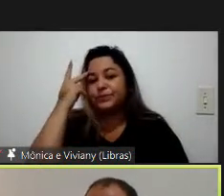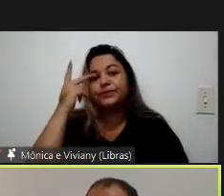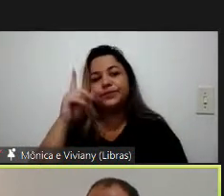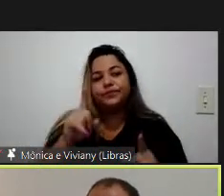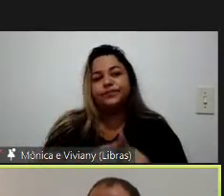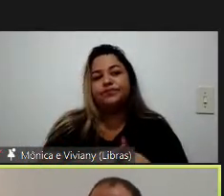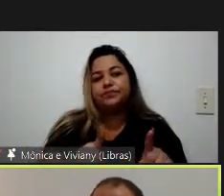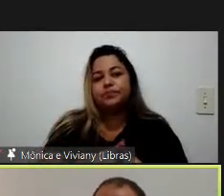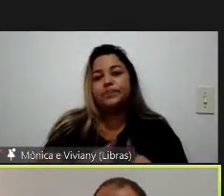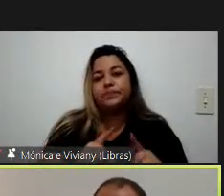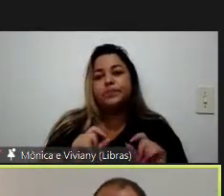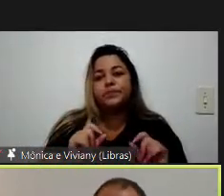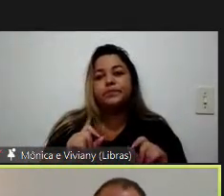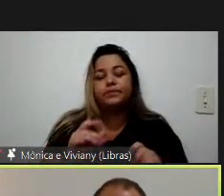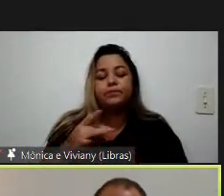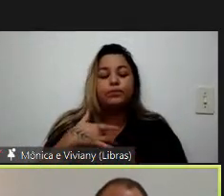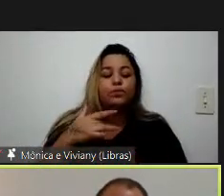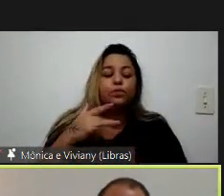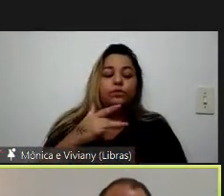multi-sectoral action on nutrition,